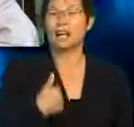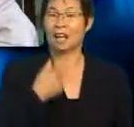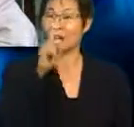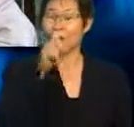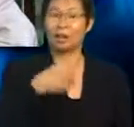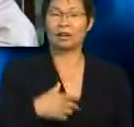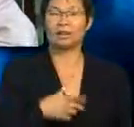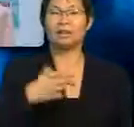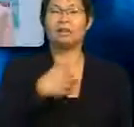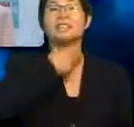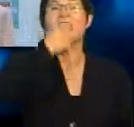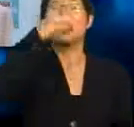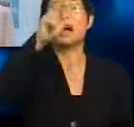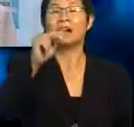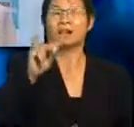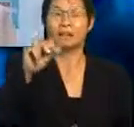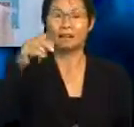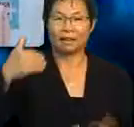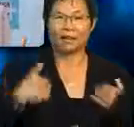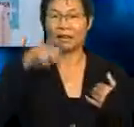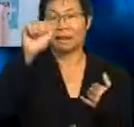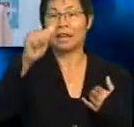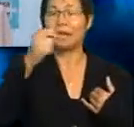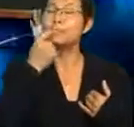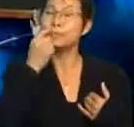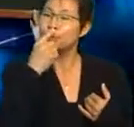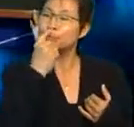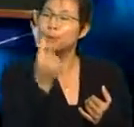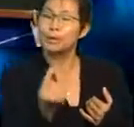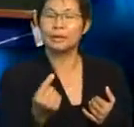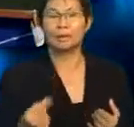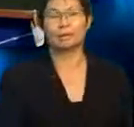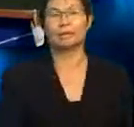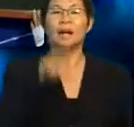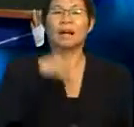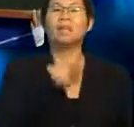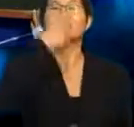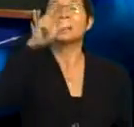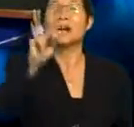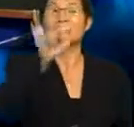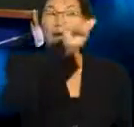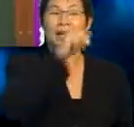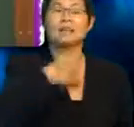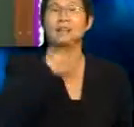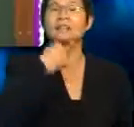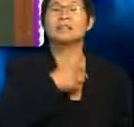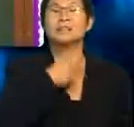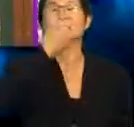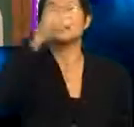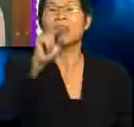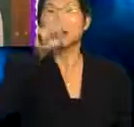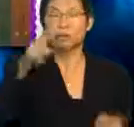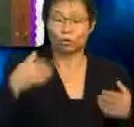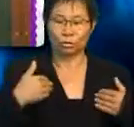has a beak. A duck has a beak. A duck has 2 legs. A